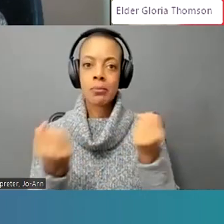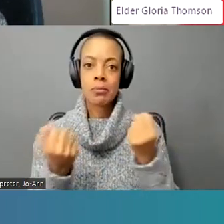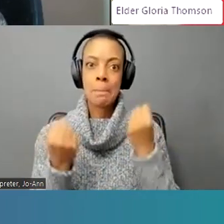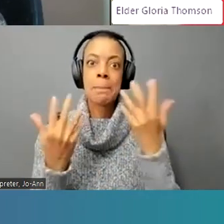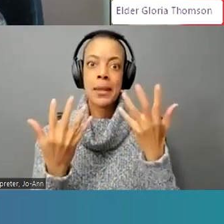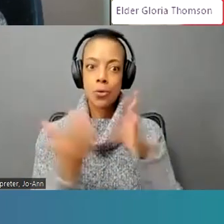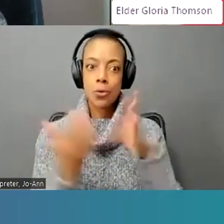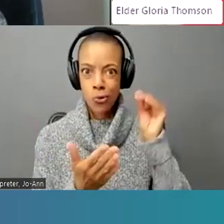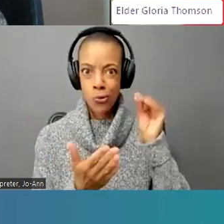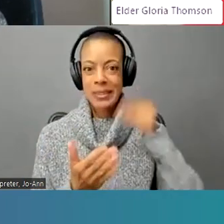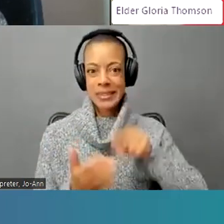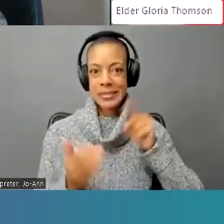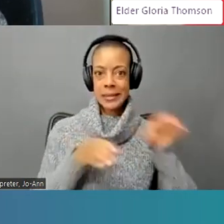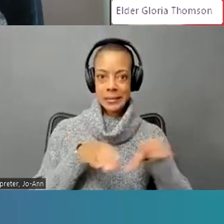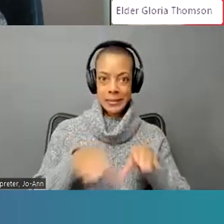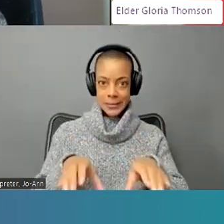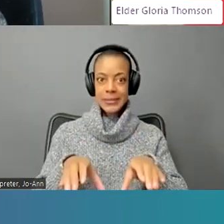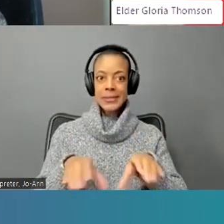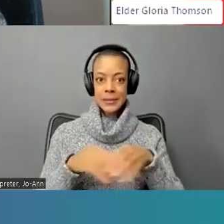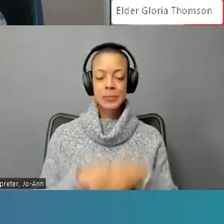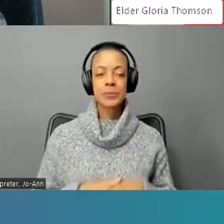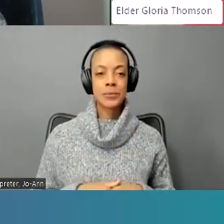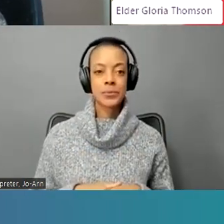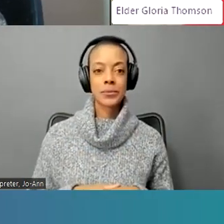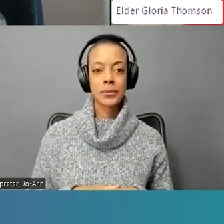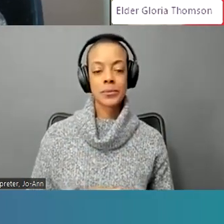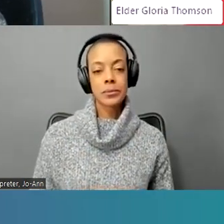learn and to hear the teaching. So